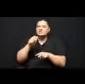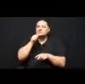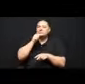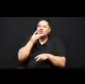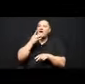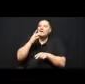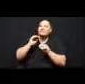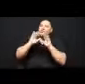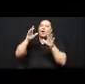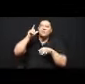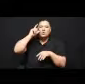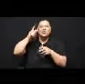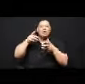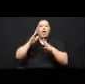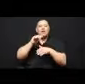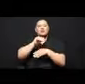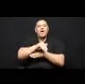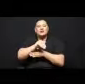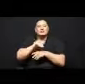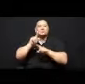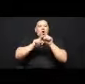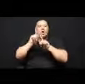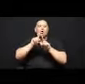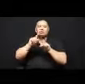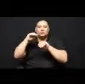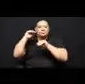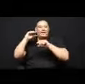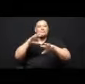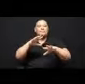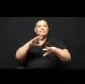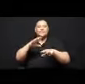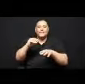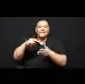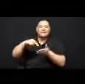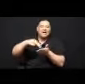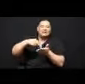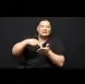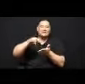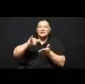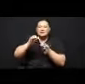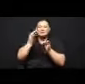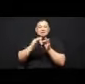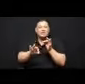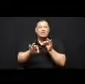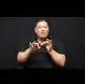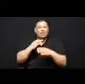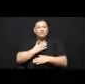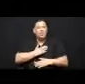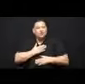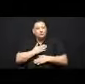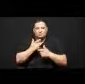stars to beam and dance, that simple pleasure that big towns never enjoy.